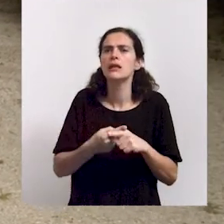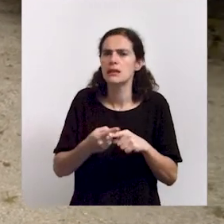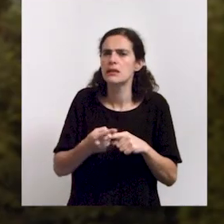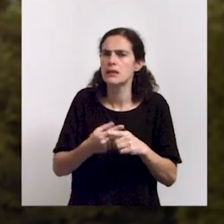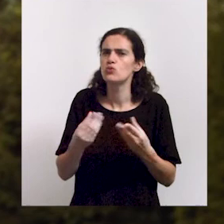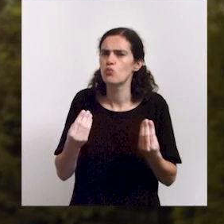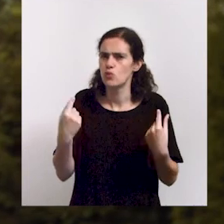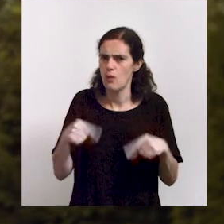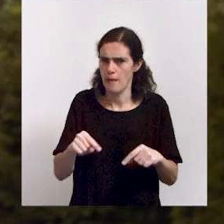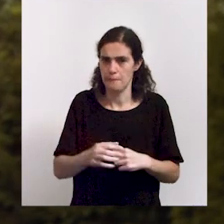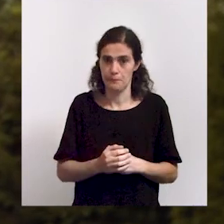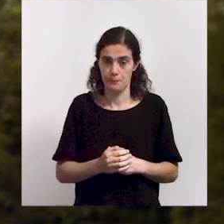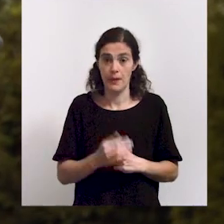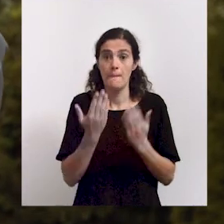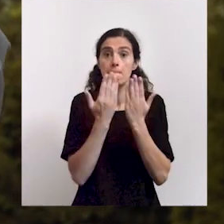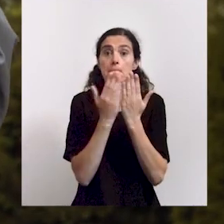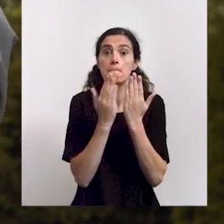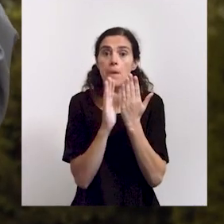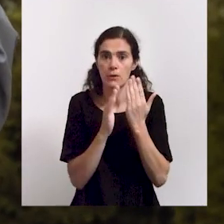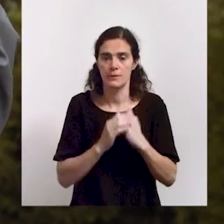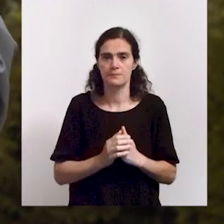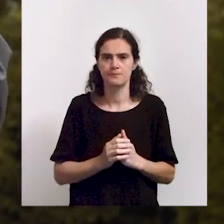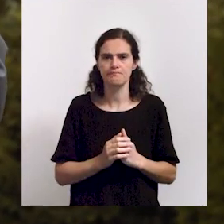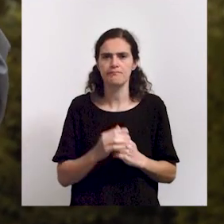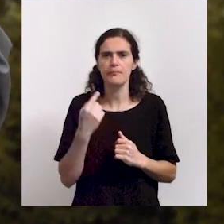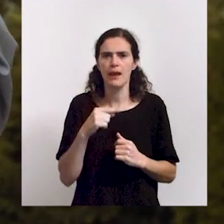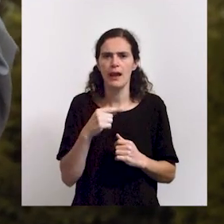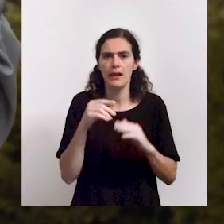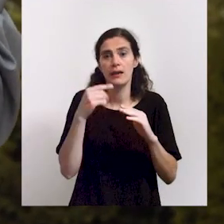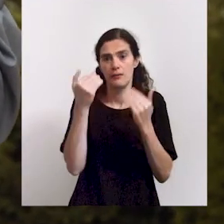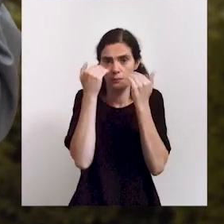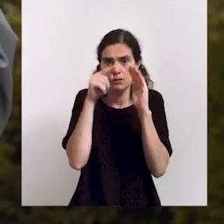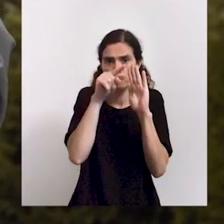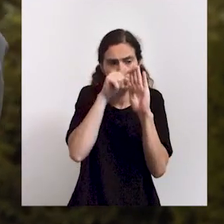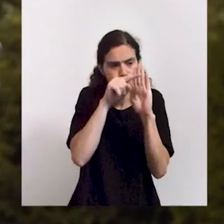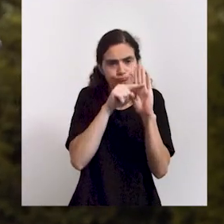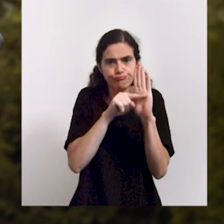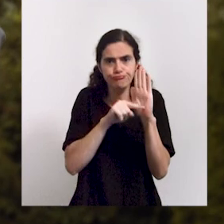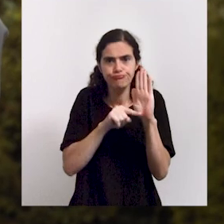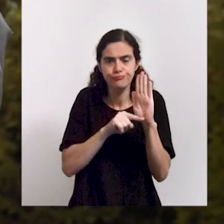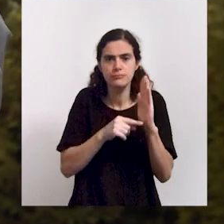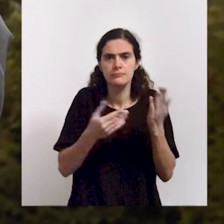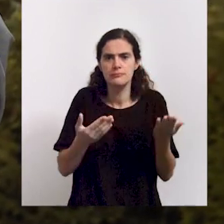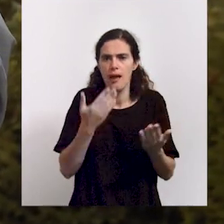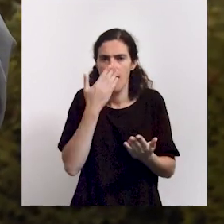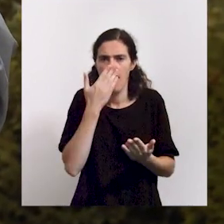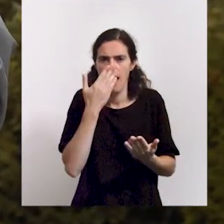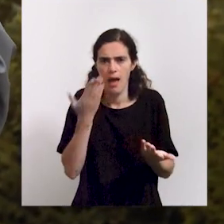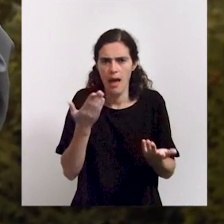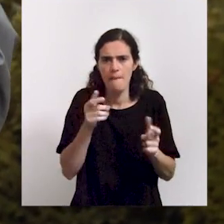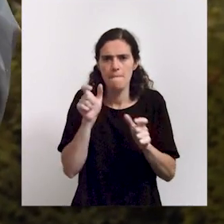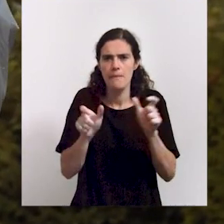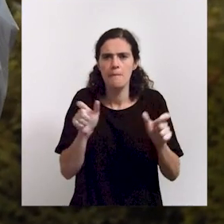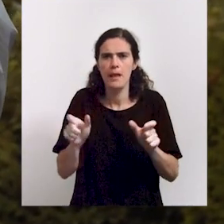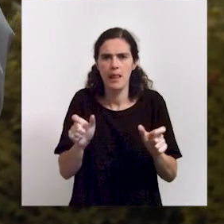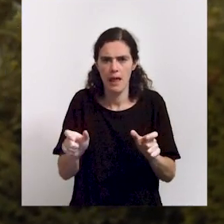in. The door follows a set of instruction, like many works by